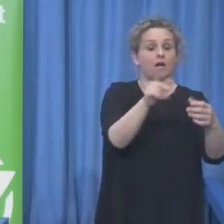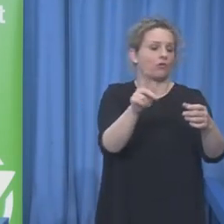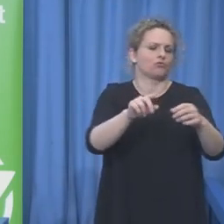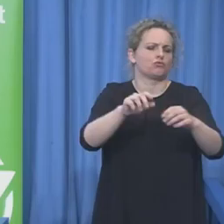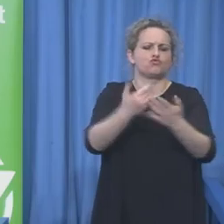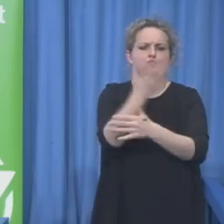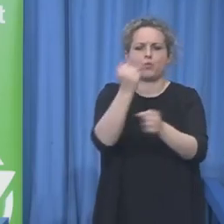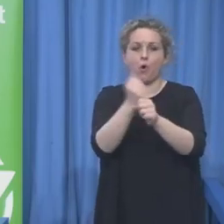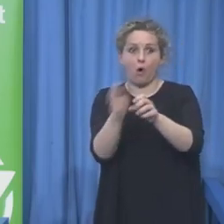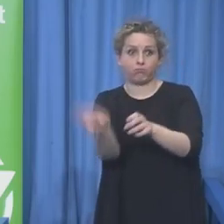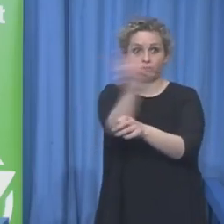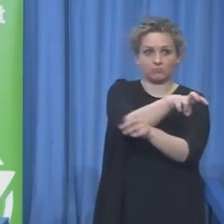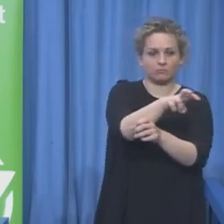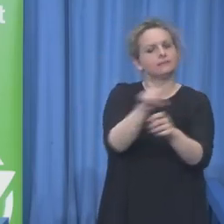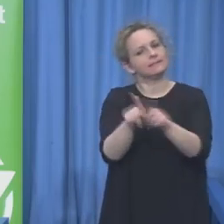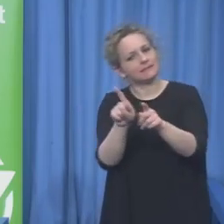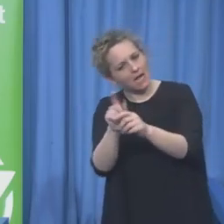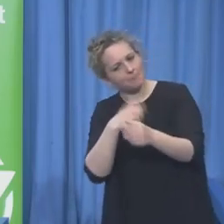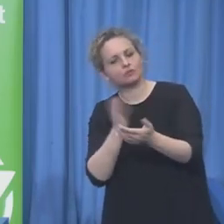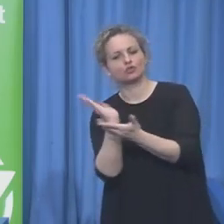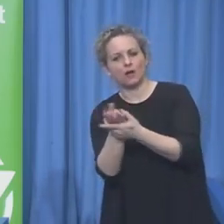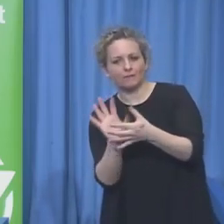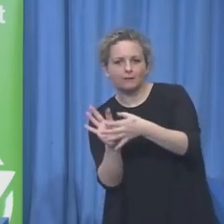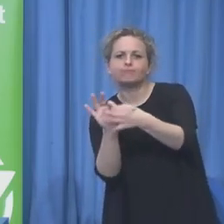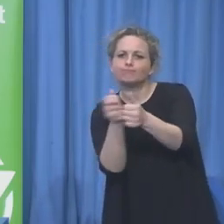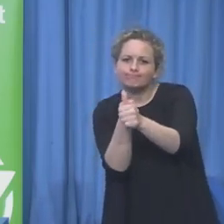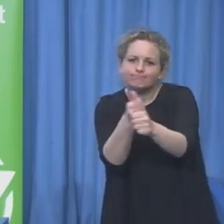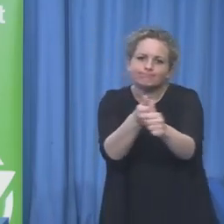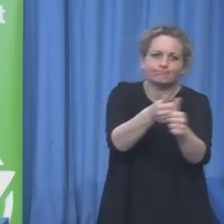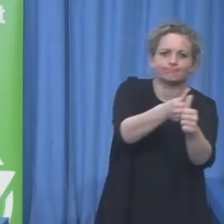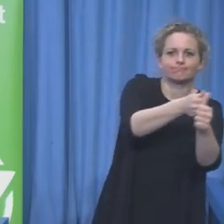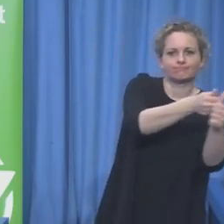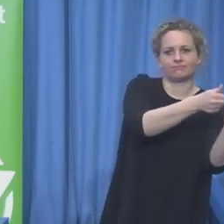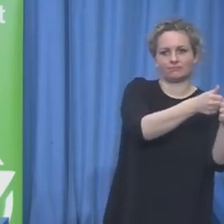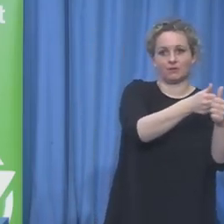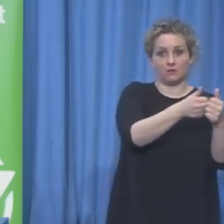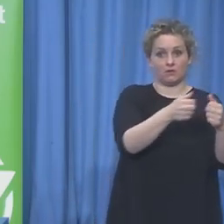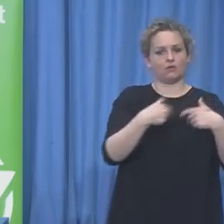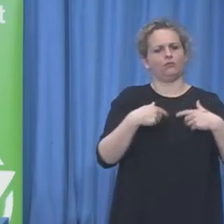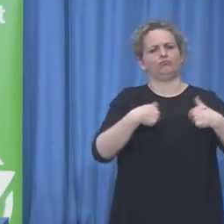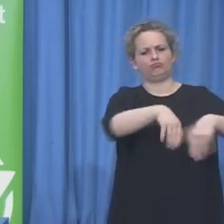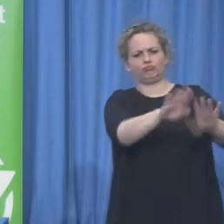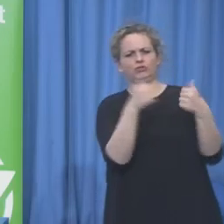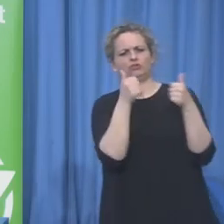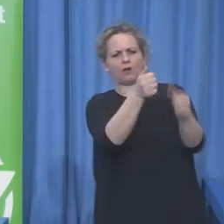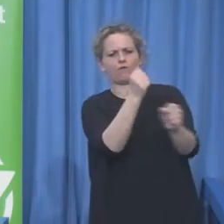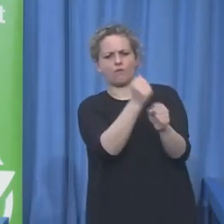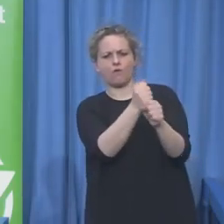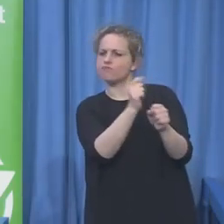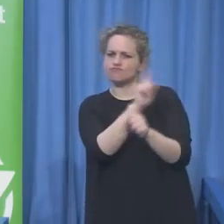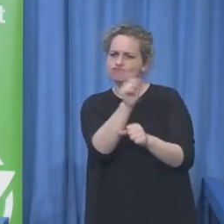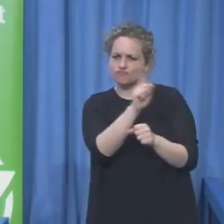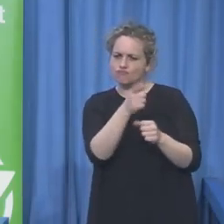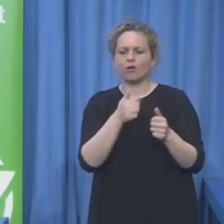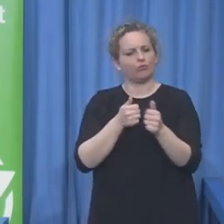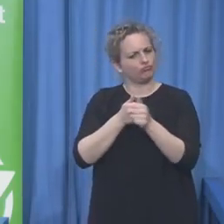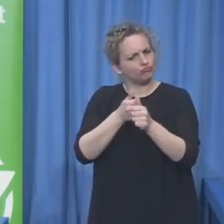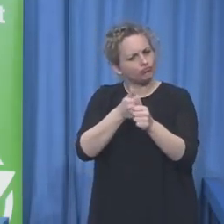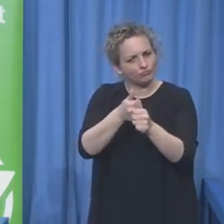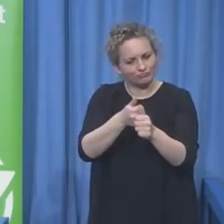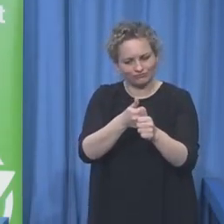So in terms of our next step, we have three main goals. First of all, we want to use technology to support the